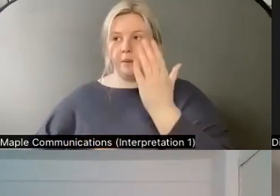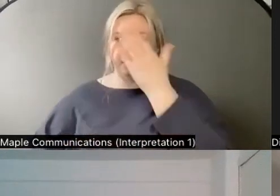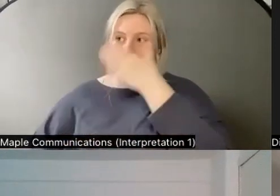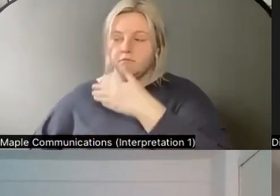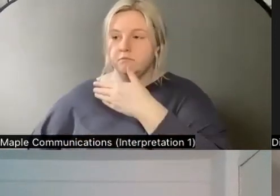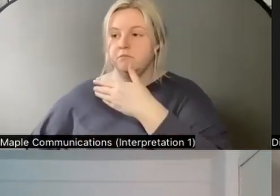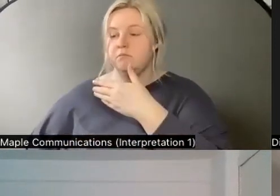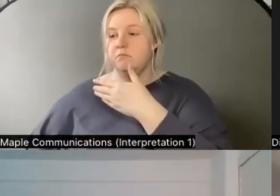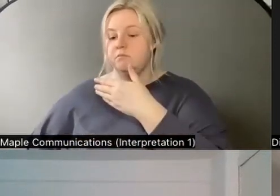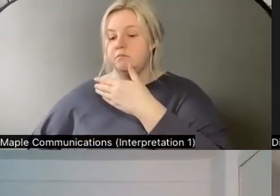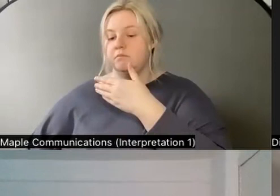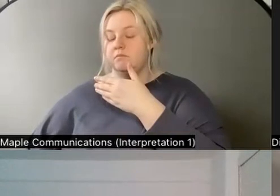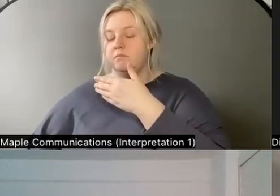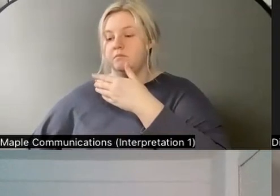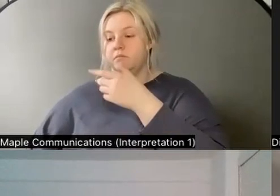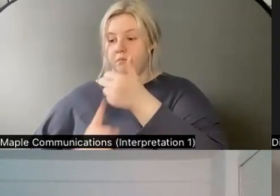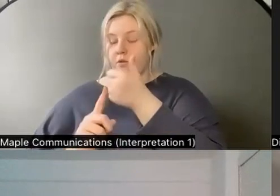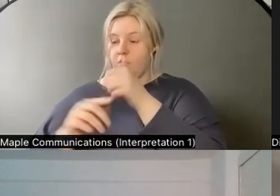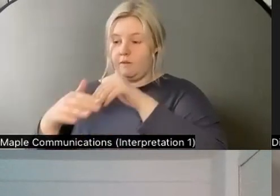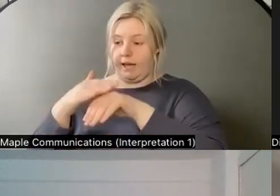have access to this procedure,